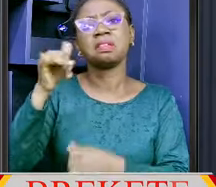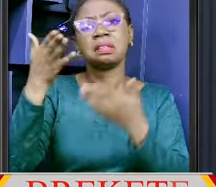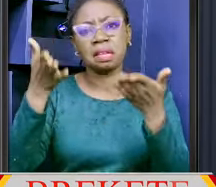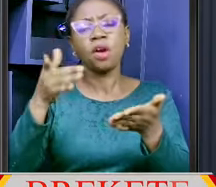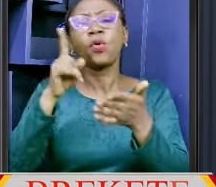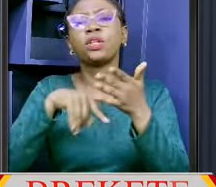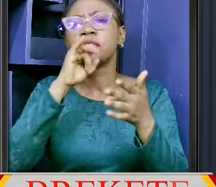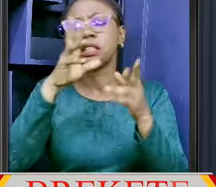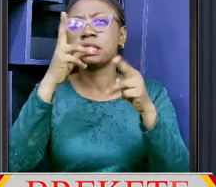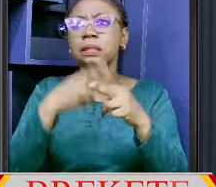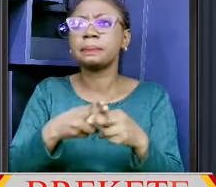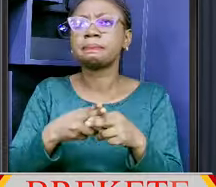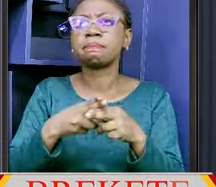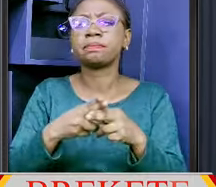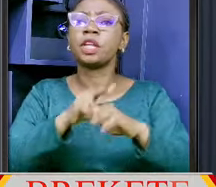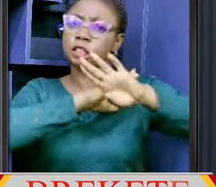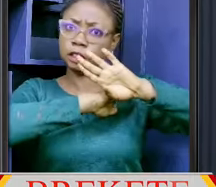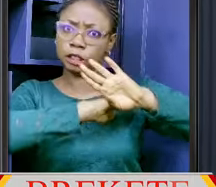place. Defense headquarters.